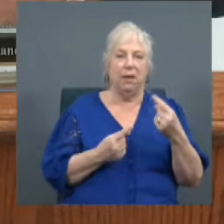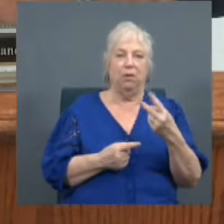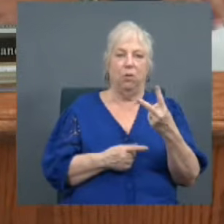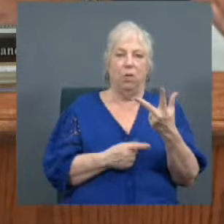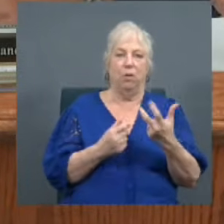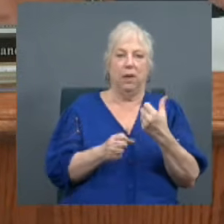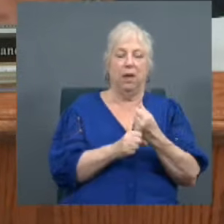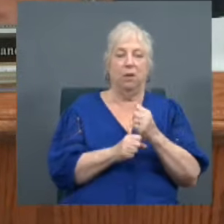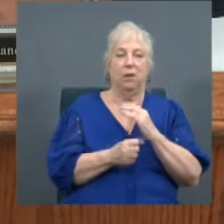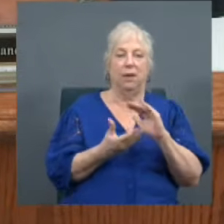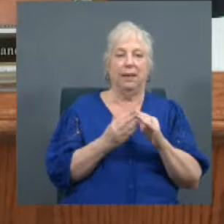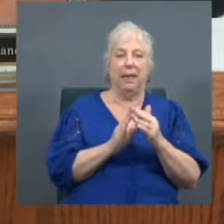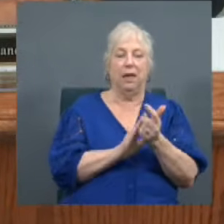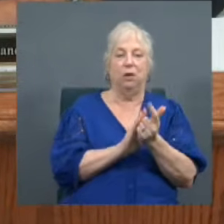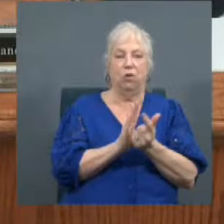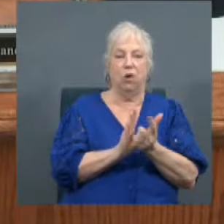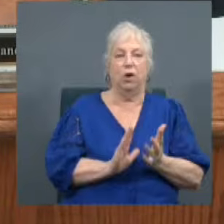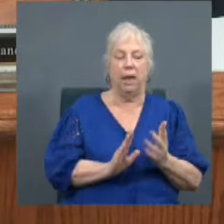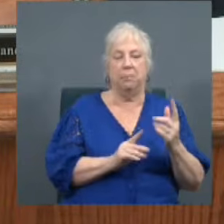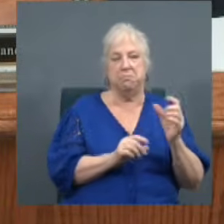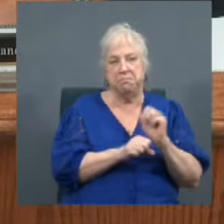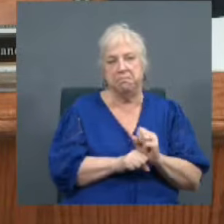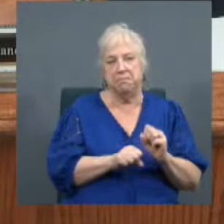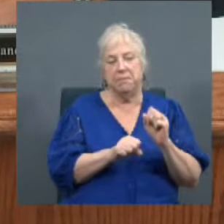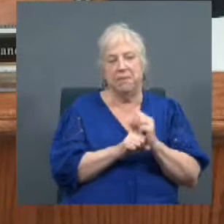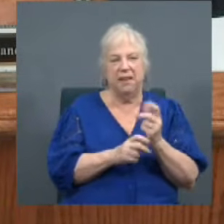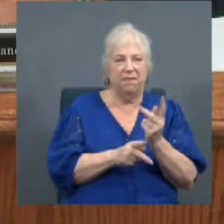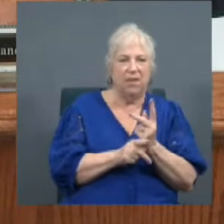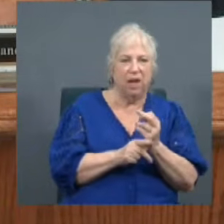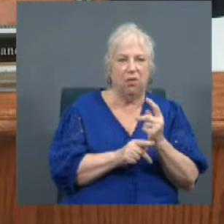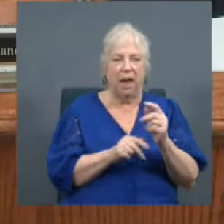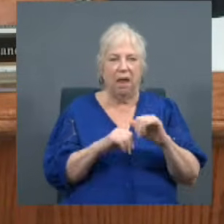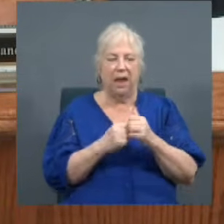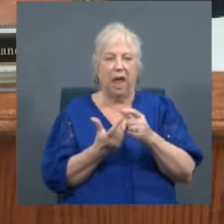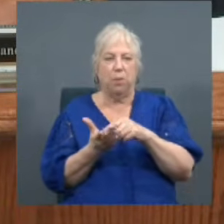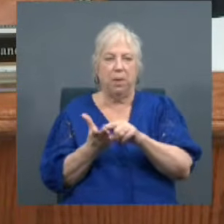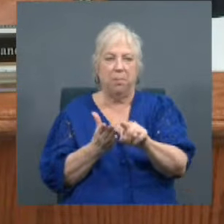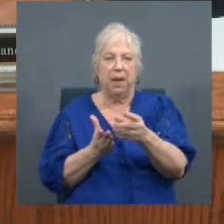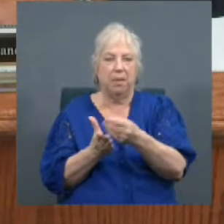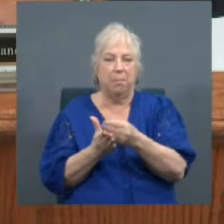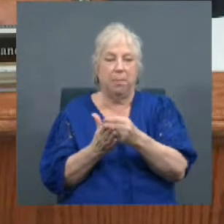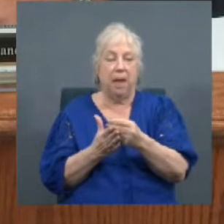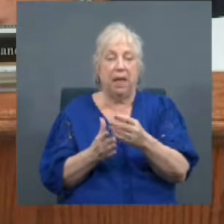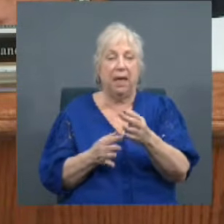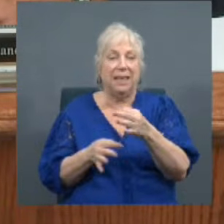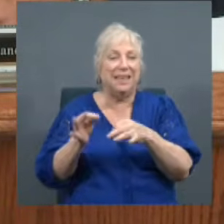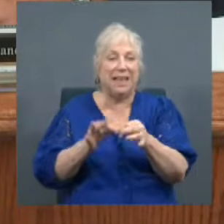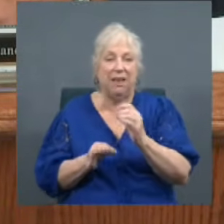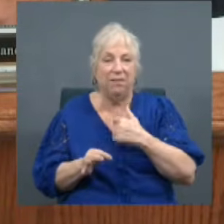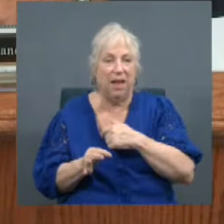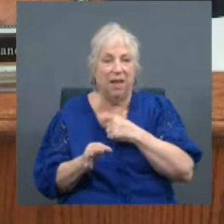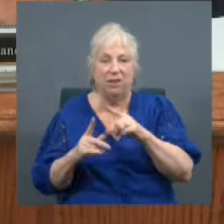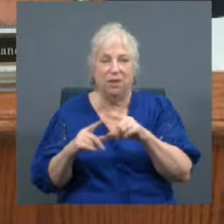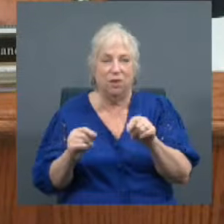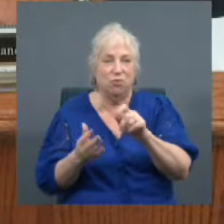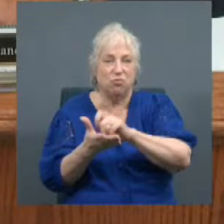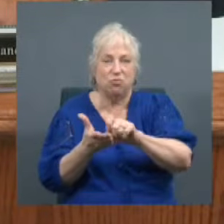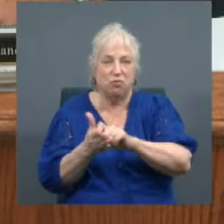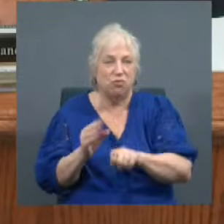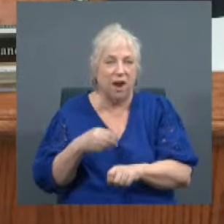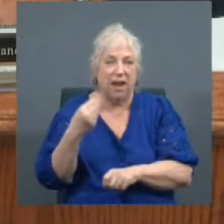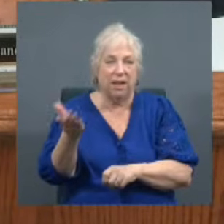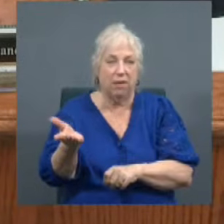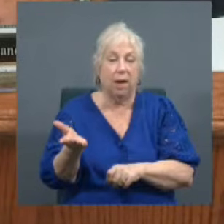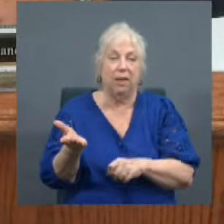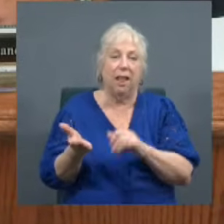years has been working to figure out how we get the money paid for rather than us write the check. So this is not any new news. The only new news